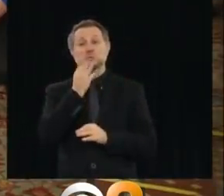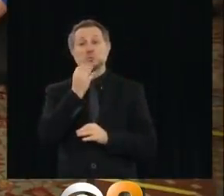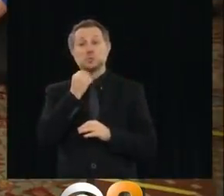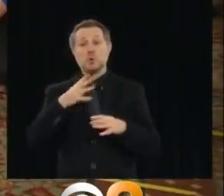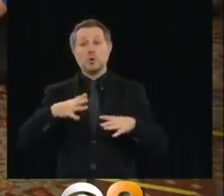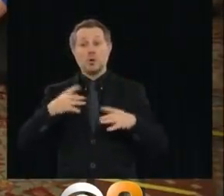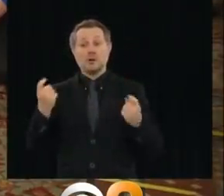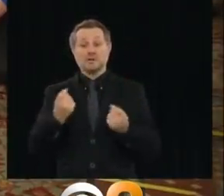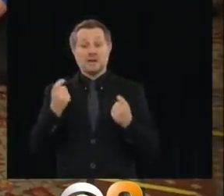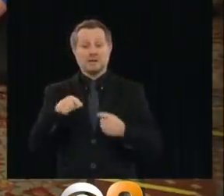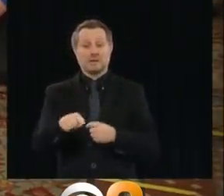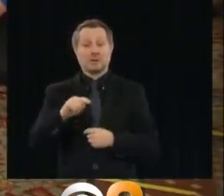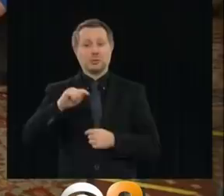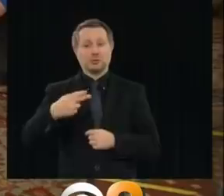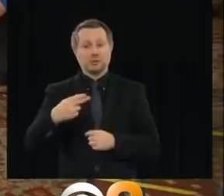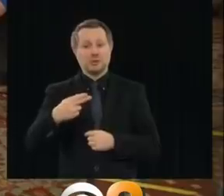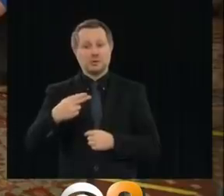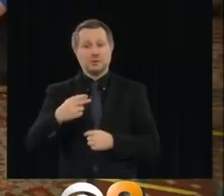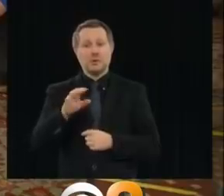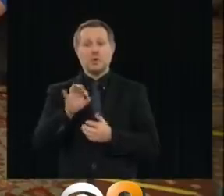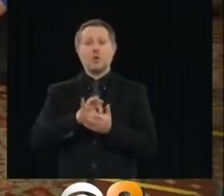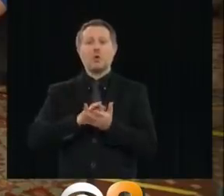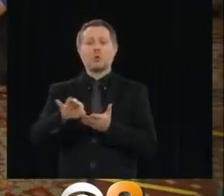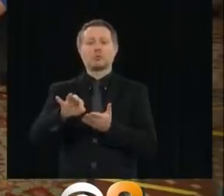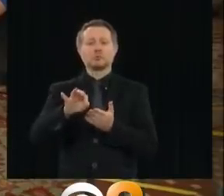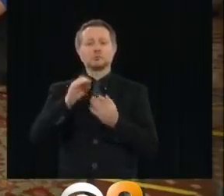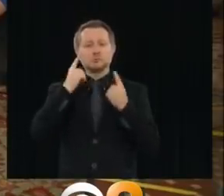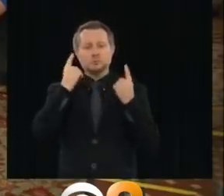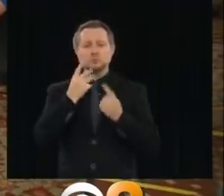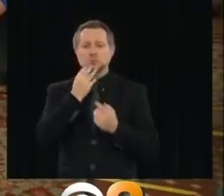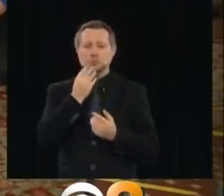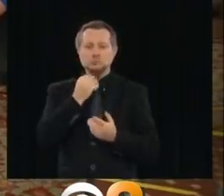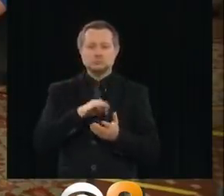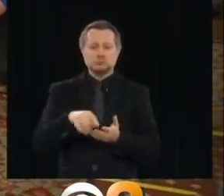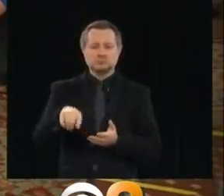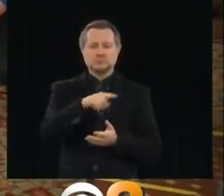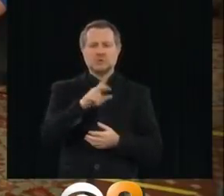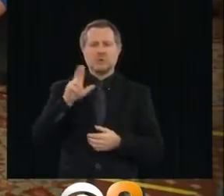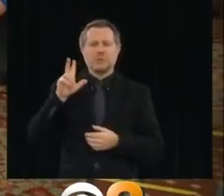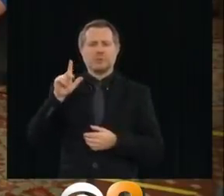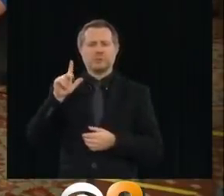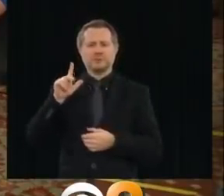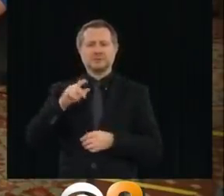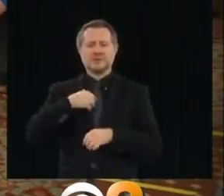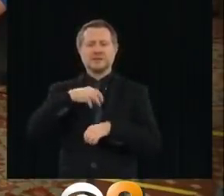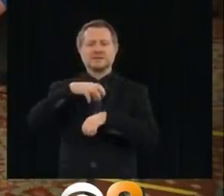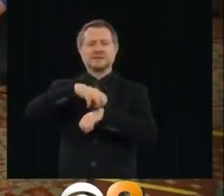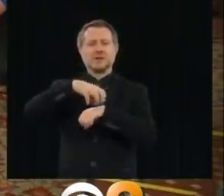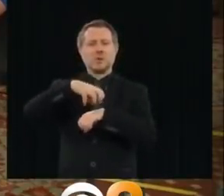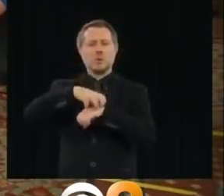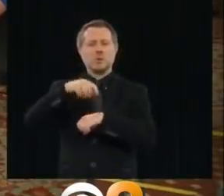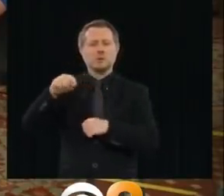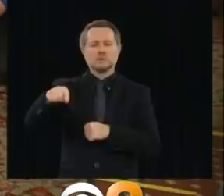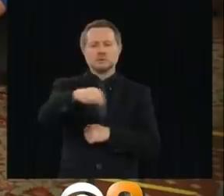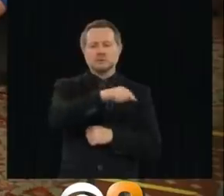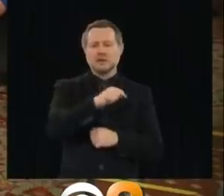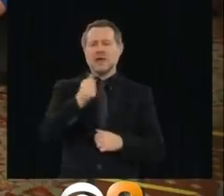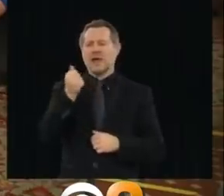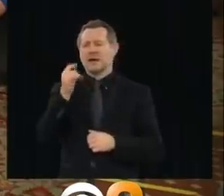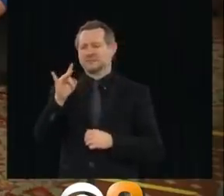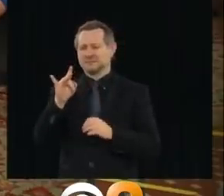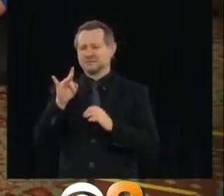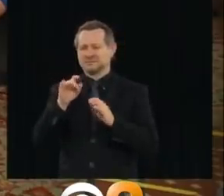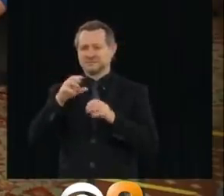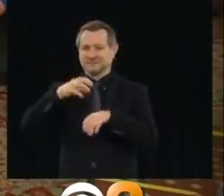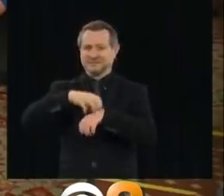That Orthodox Jews, there are 23 synagogues and in 18 localities upstate from